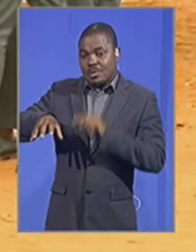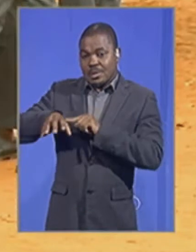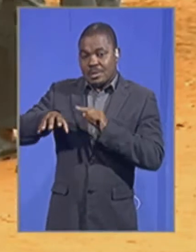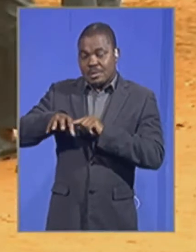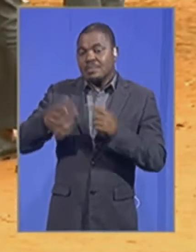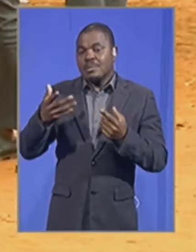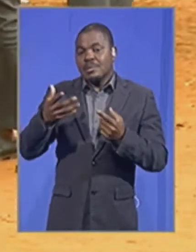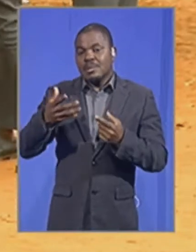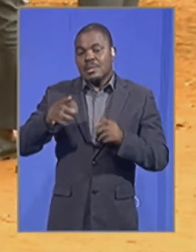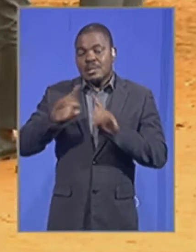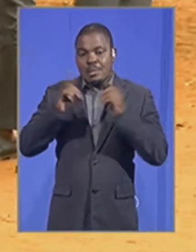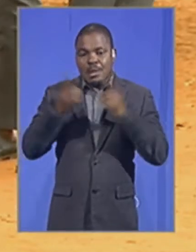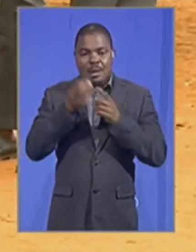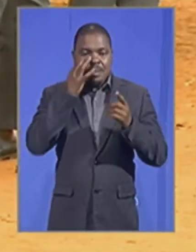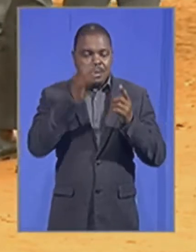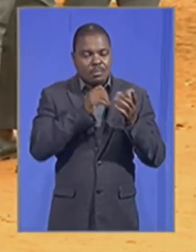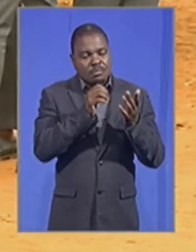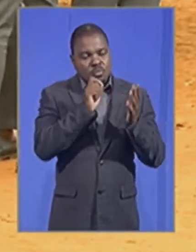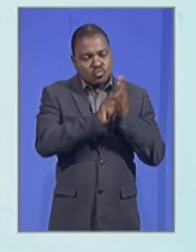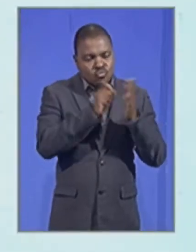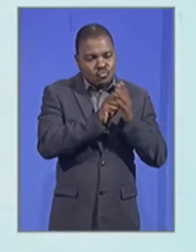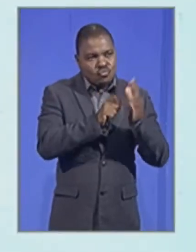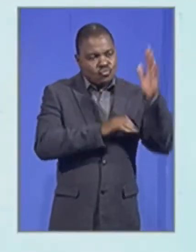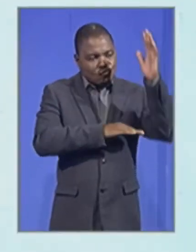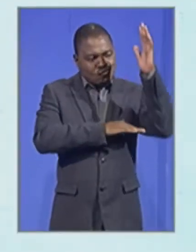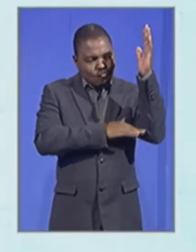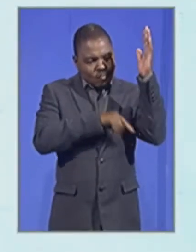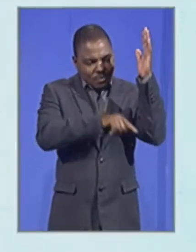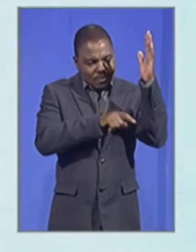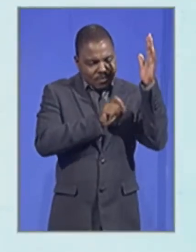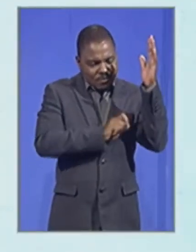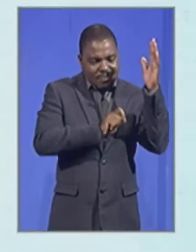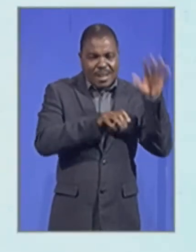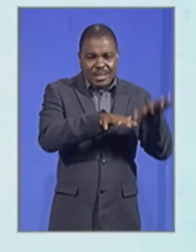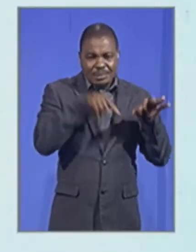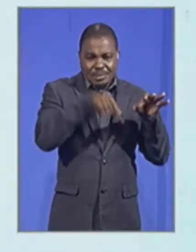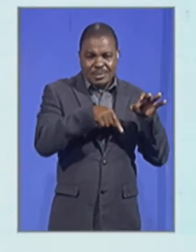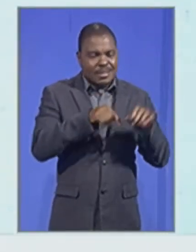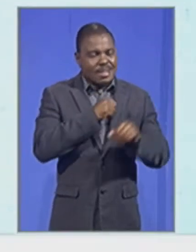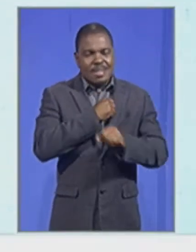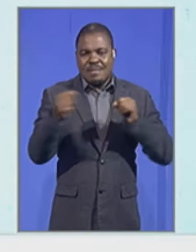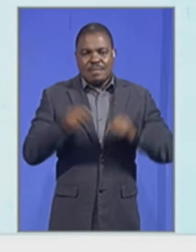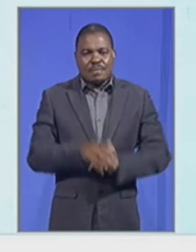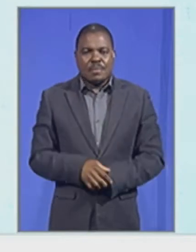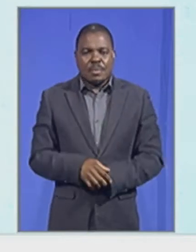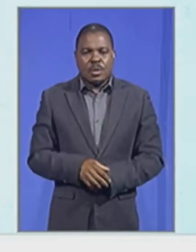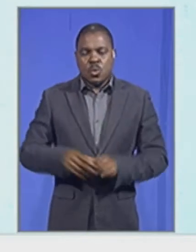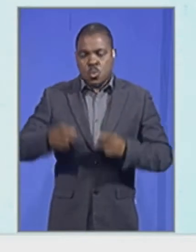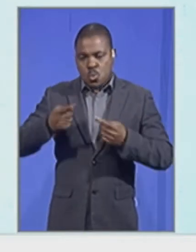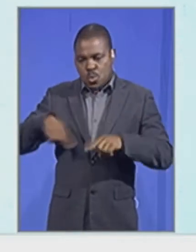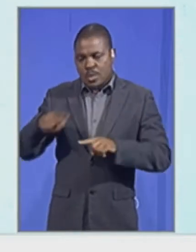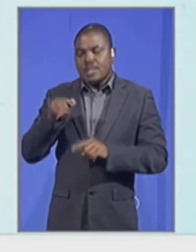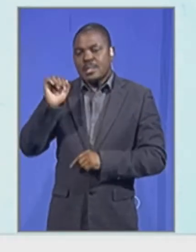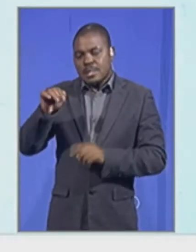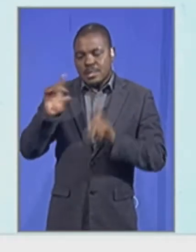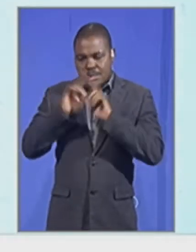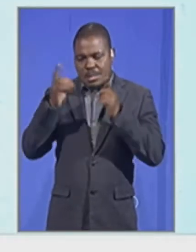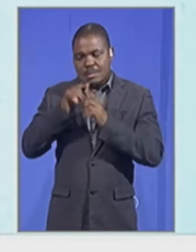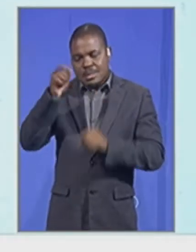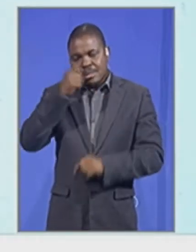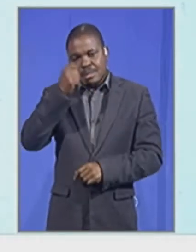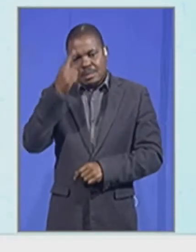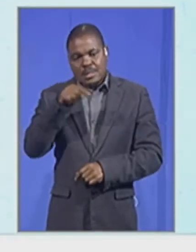ngwaletšego ka tlase ga mehlare. As a department, we have seen the agency that we need to take at that school, and we can